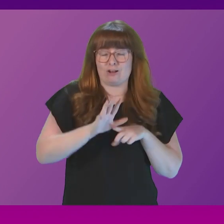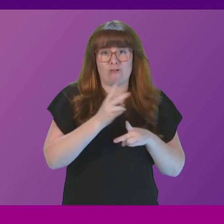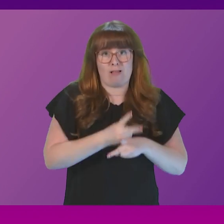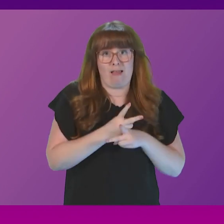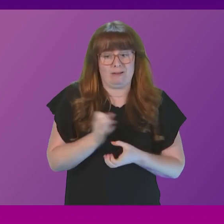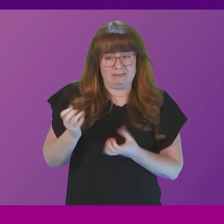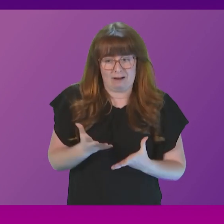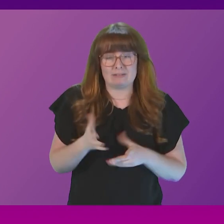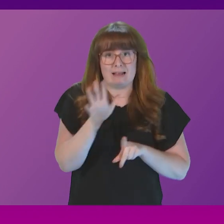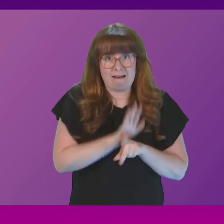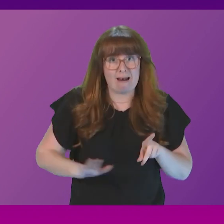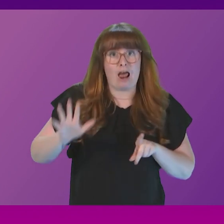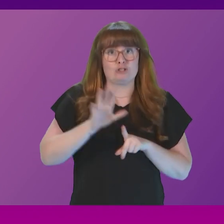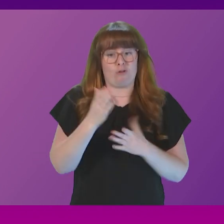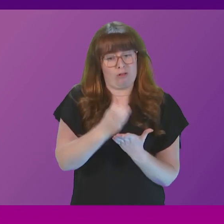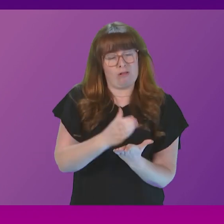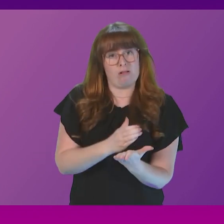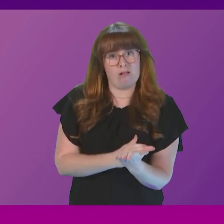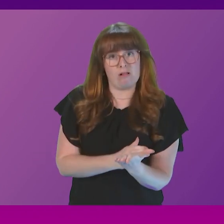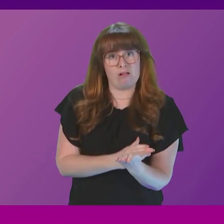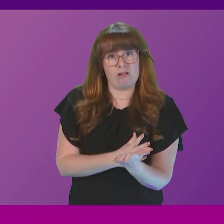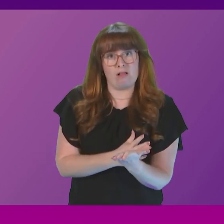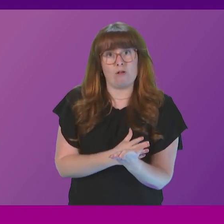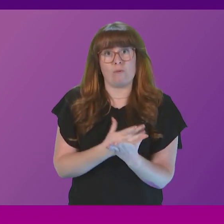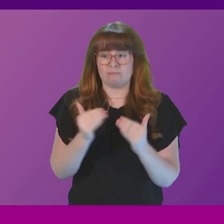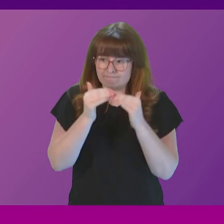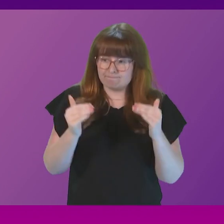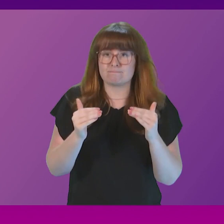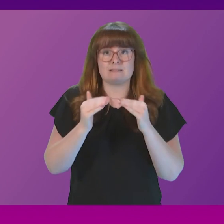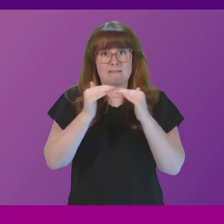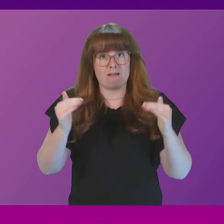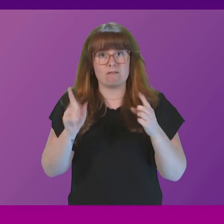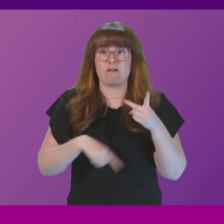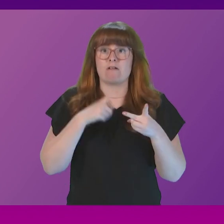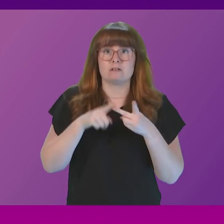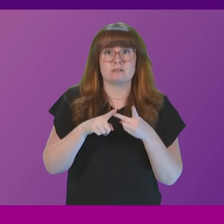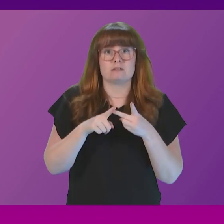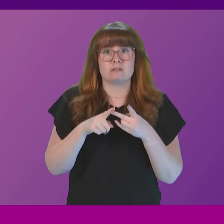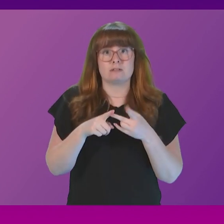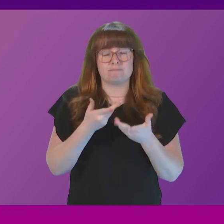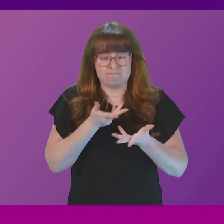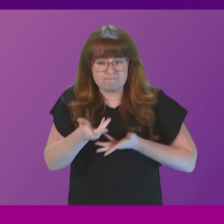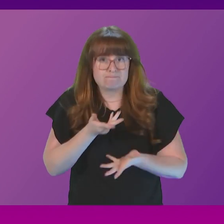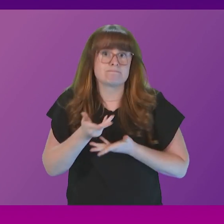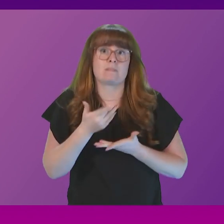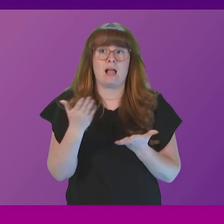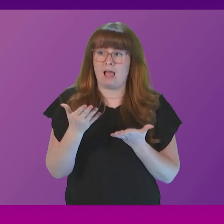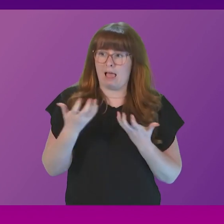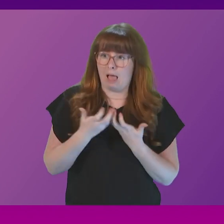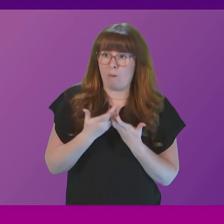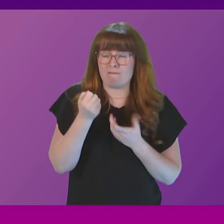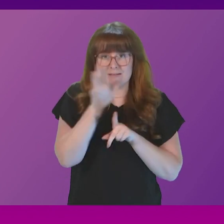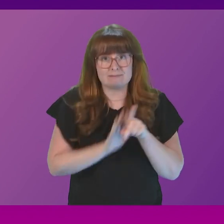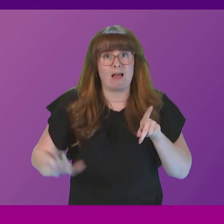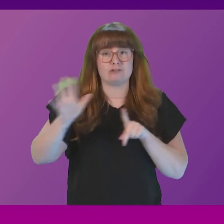those national terms and conditions, consistency of standards, sectoral bargaining, and so on and so forth? How do you have that